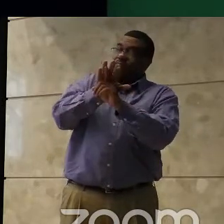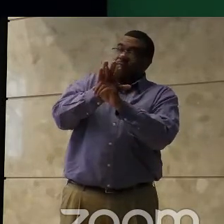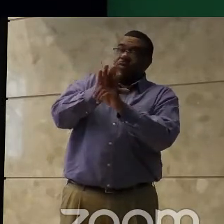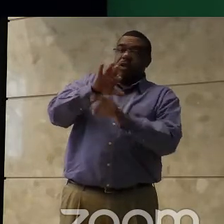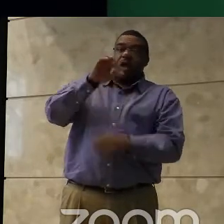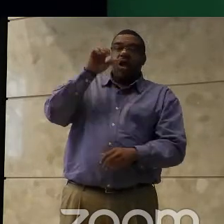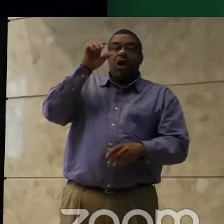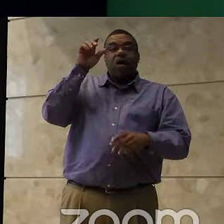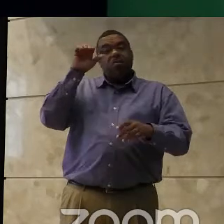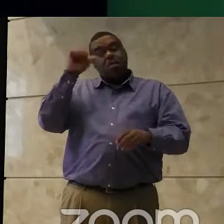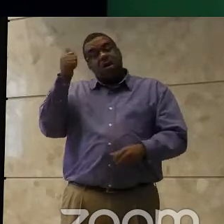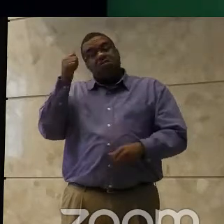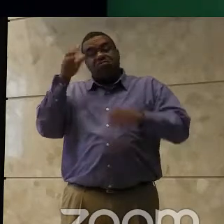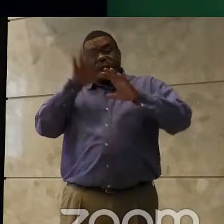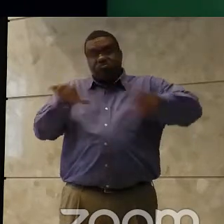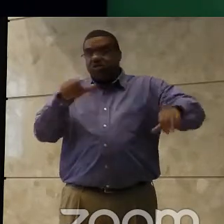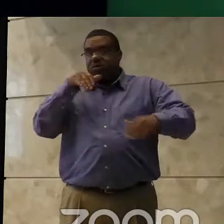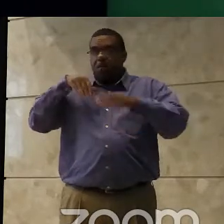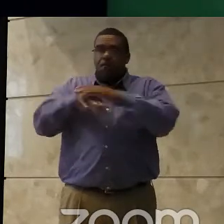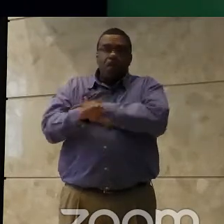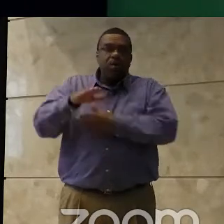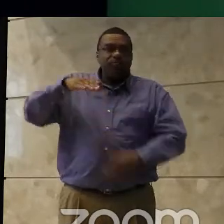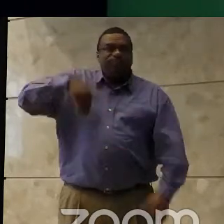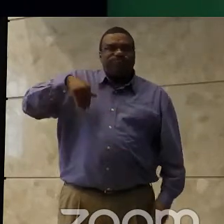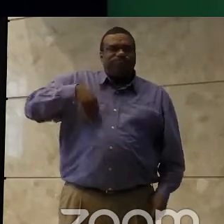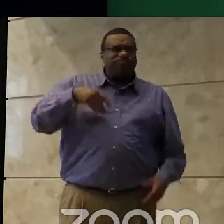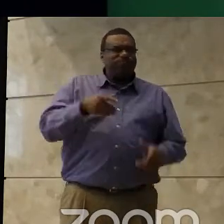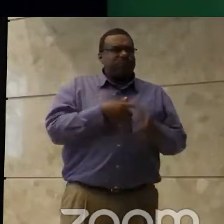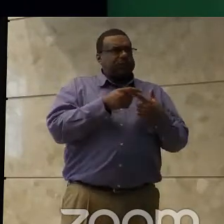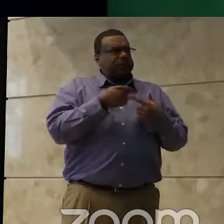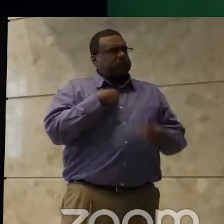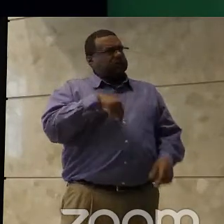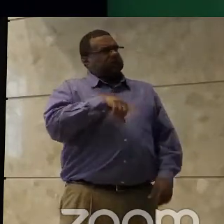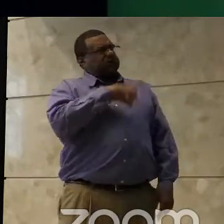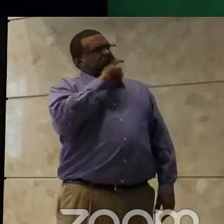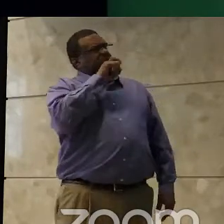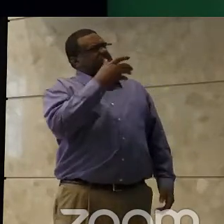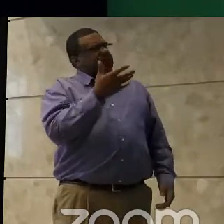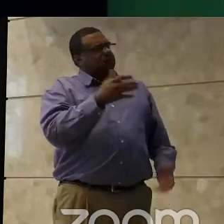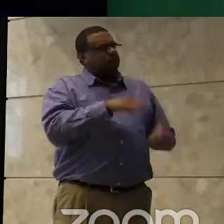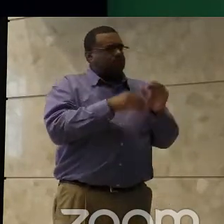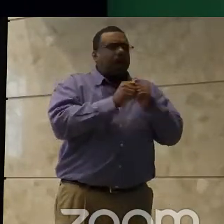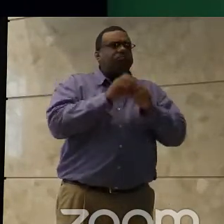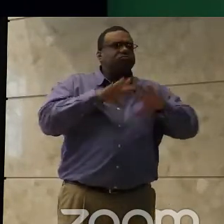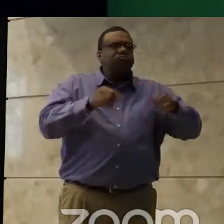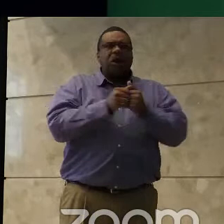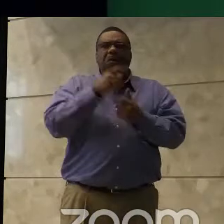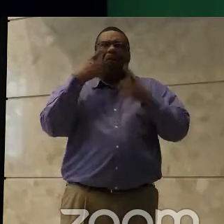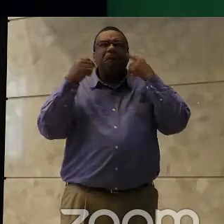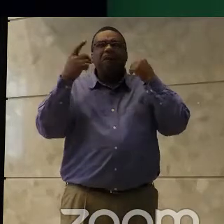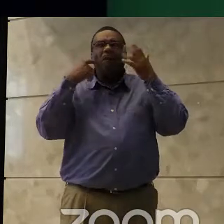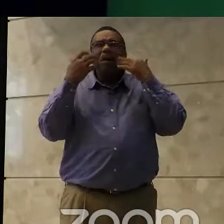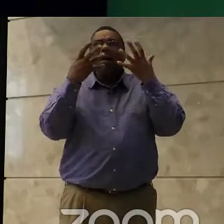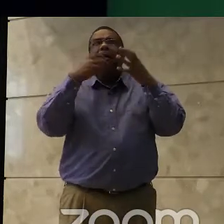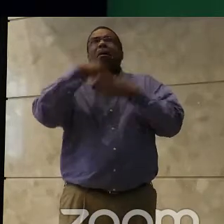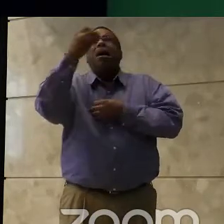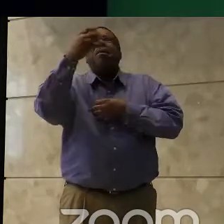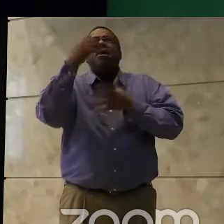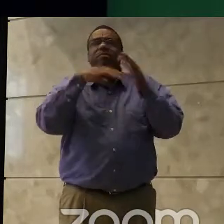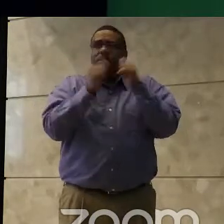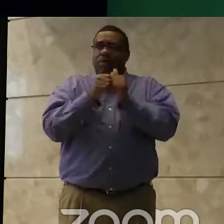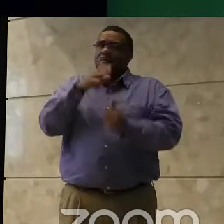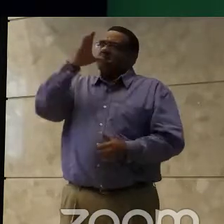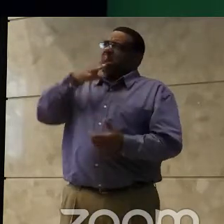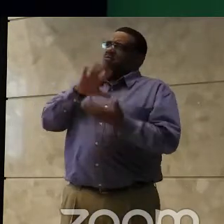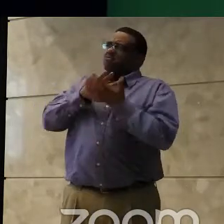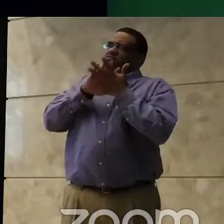born. And we sense somehow the profundity. The kids are crying. They want to get out. And our parents are trying to be strong for us. And the only